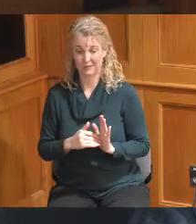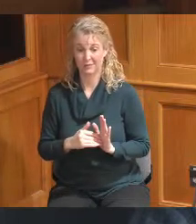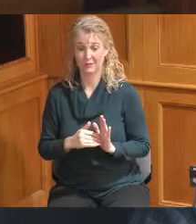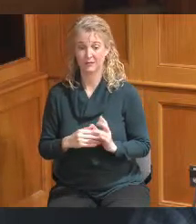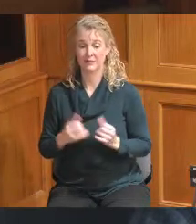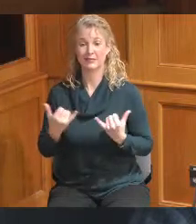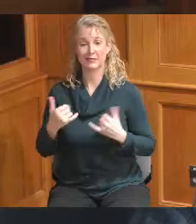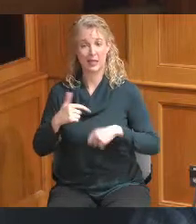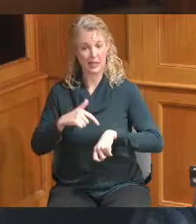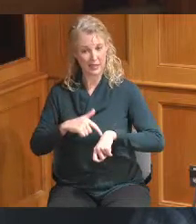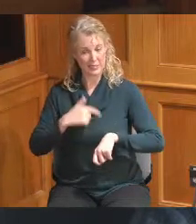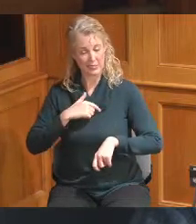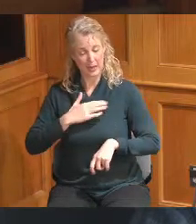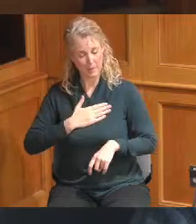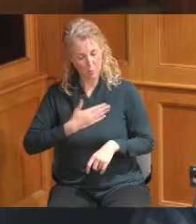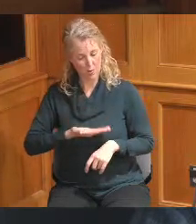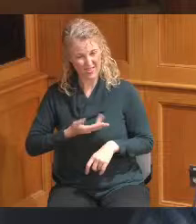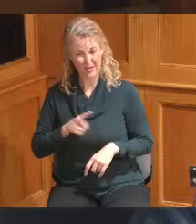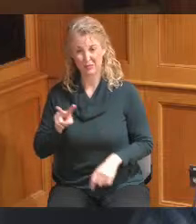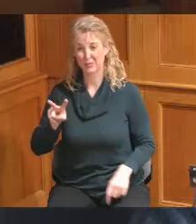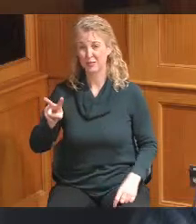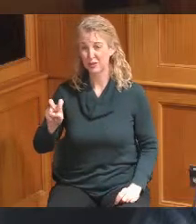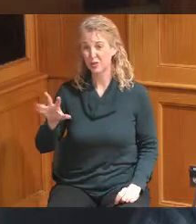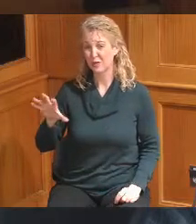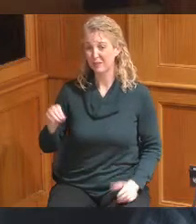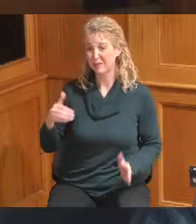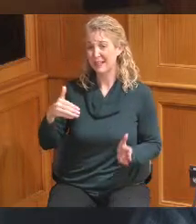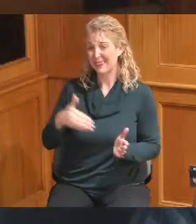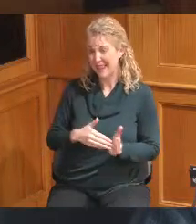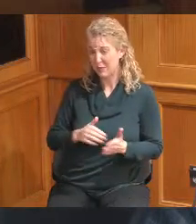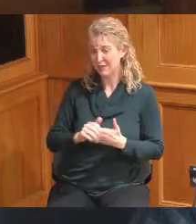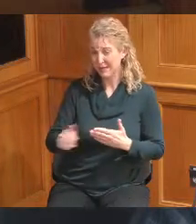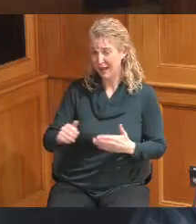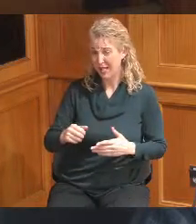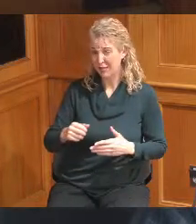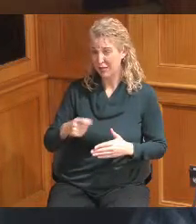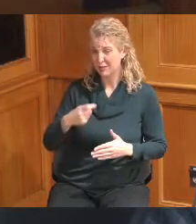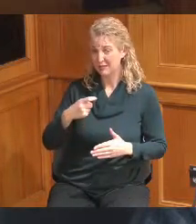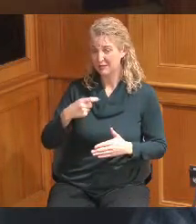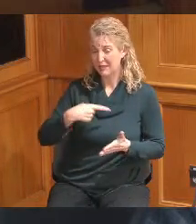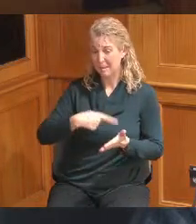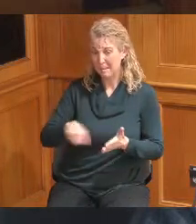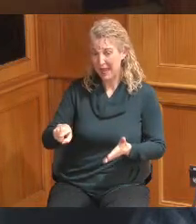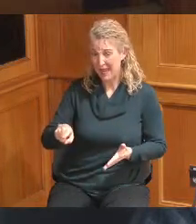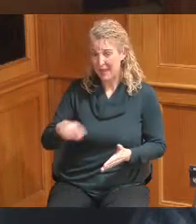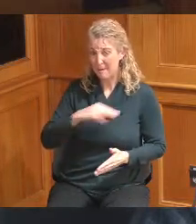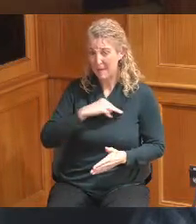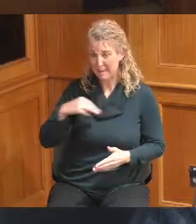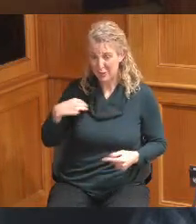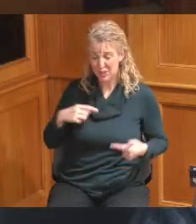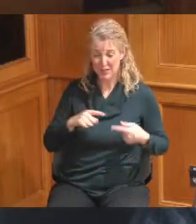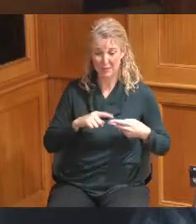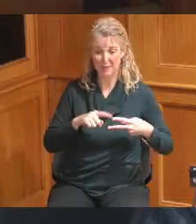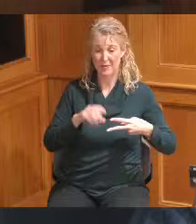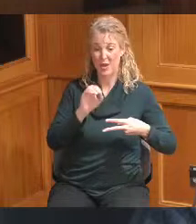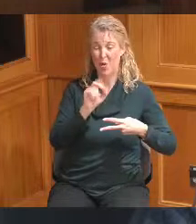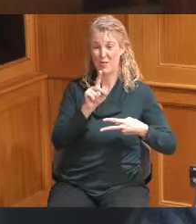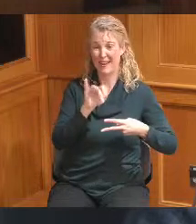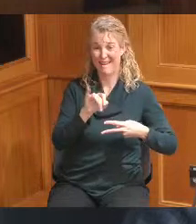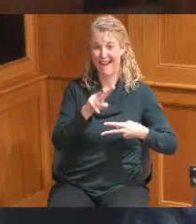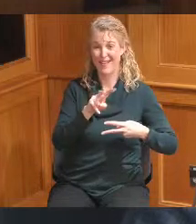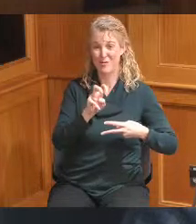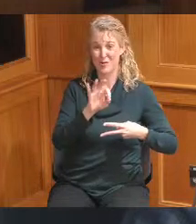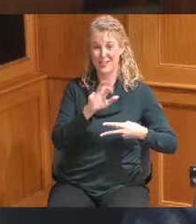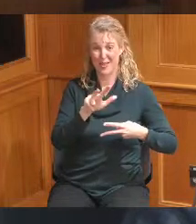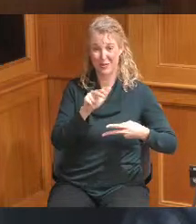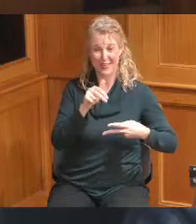this time, but we got to look at this. This $250,000 for a membership. OKI, I think it was $293,000